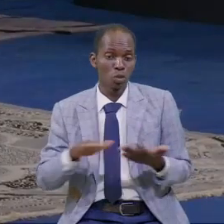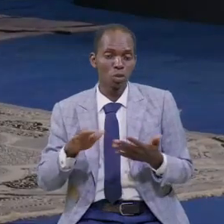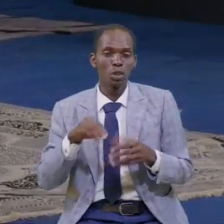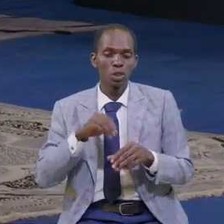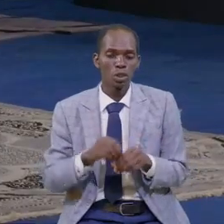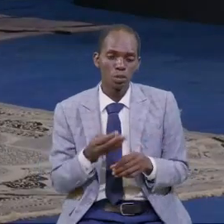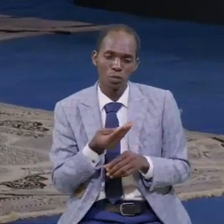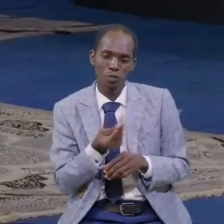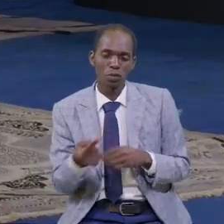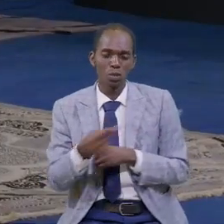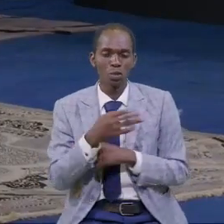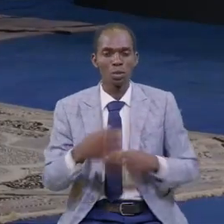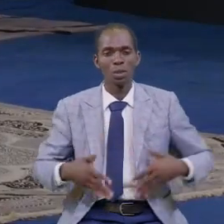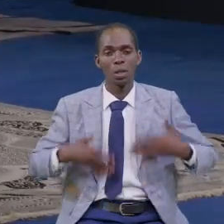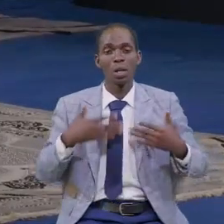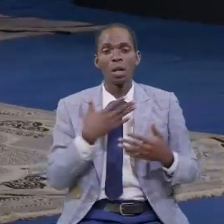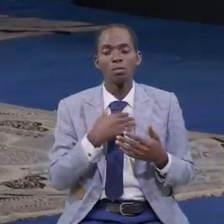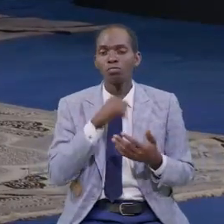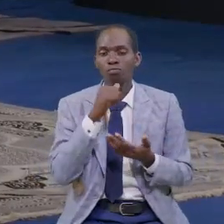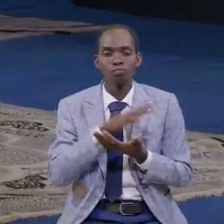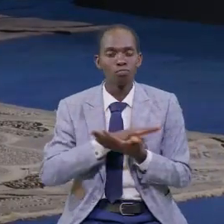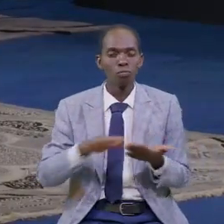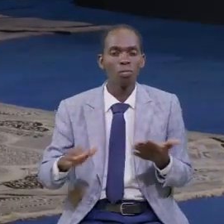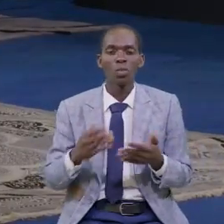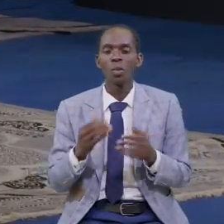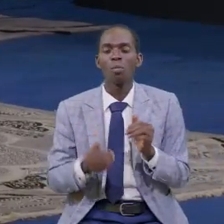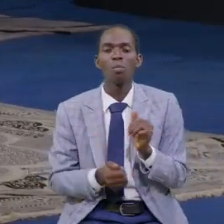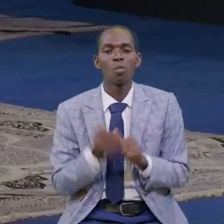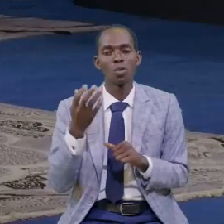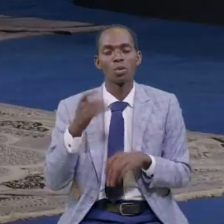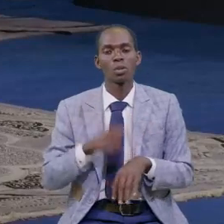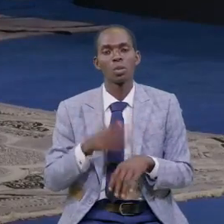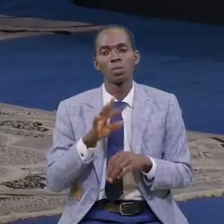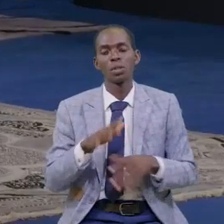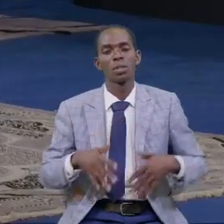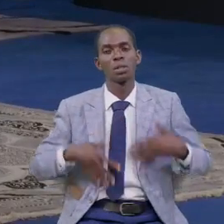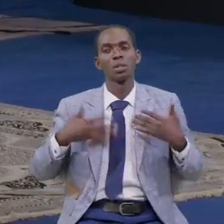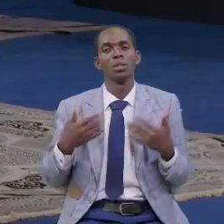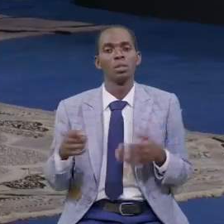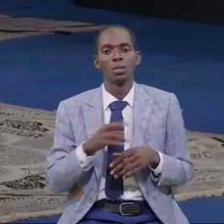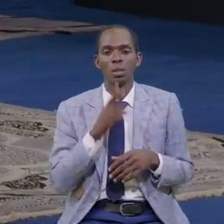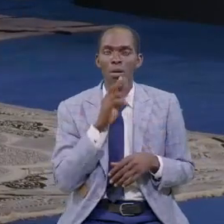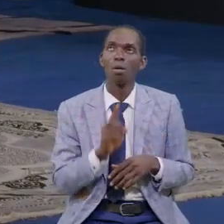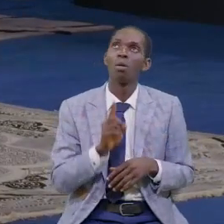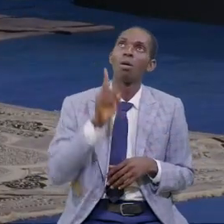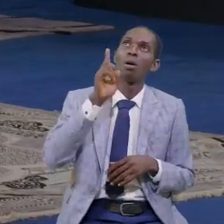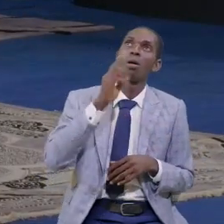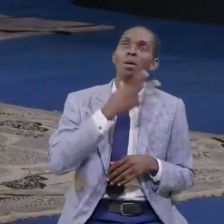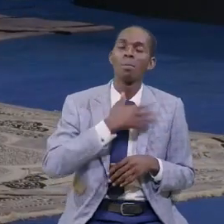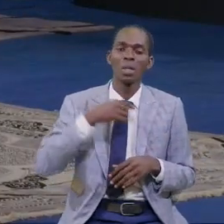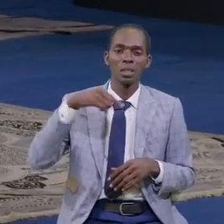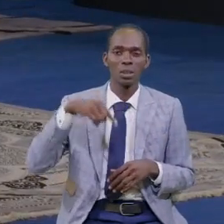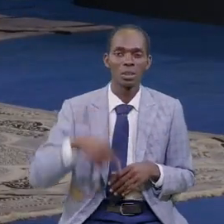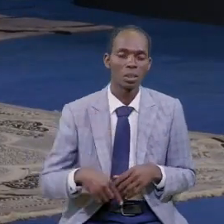know, those, they are up on Sunday and down during the week. They are up in the public and they